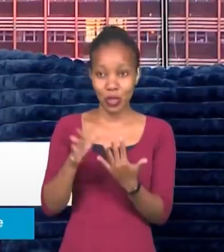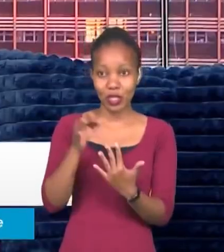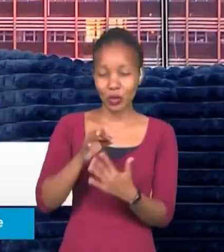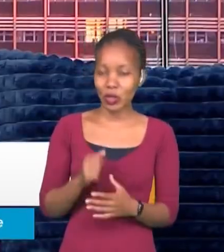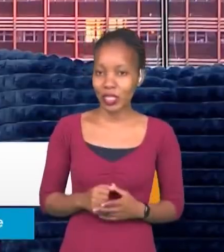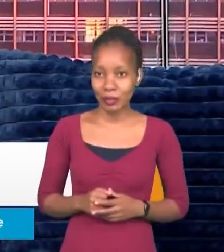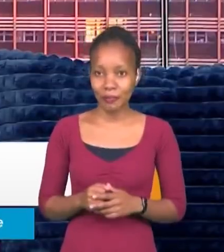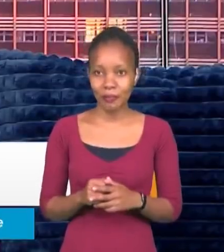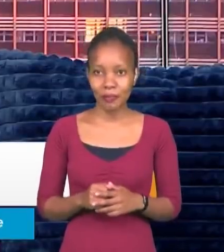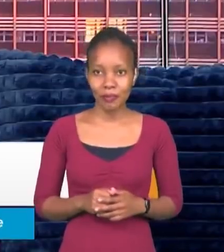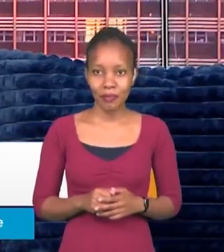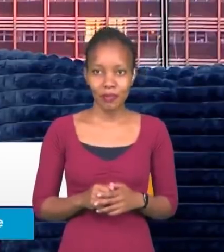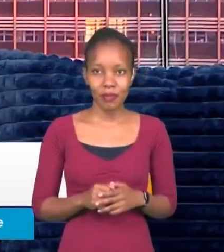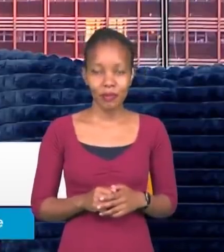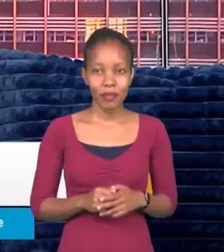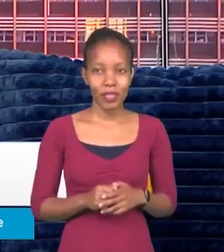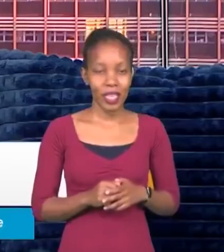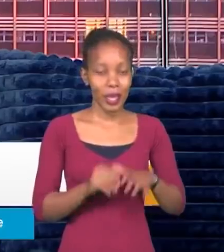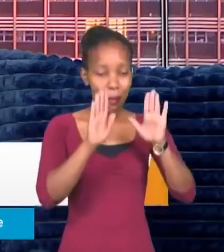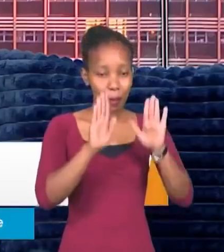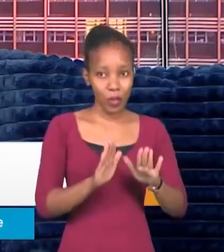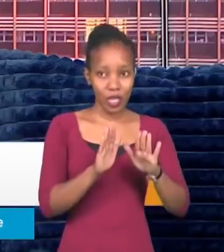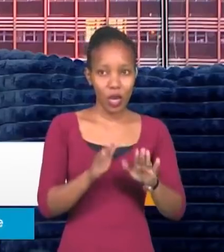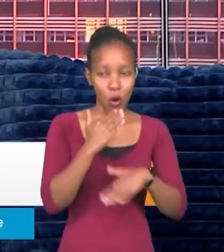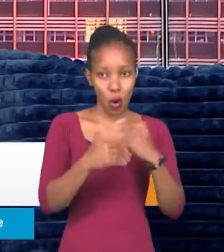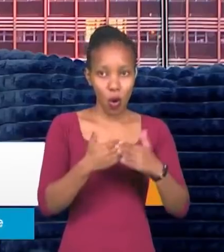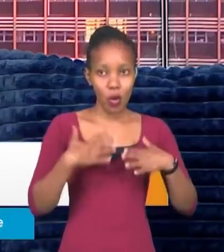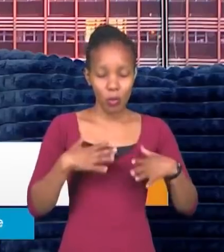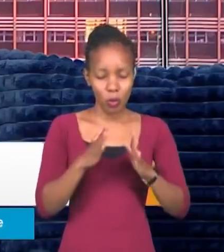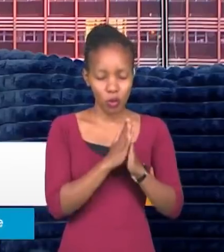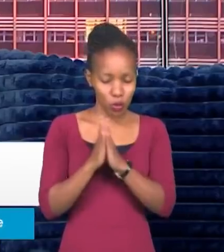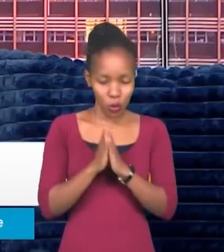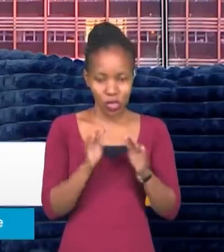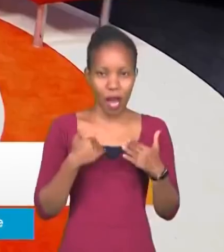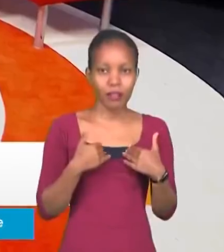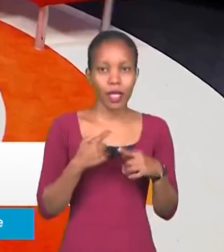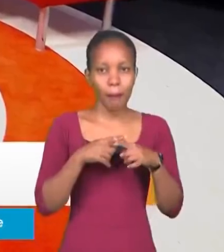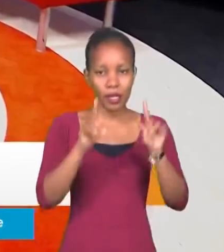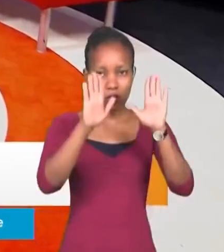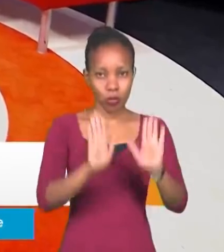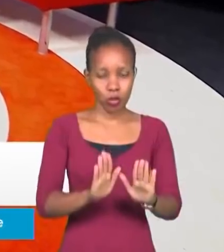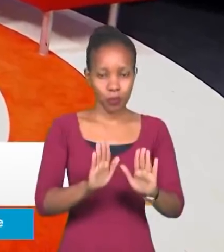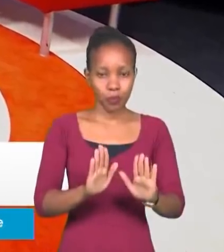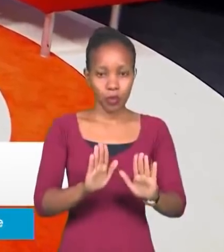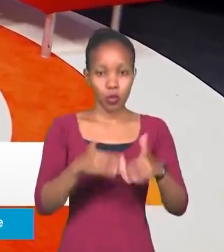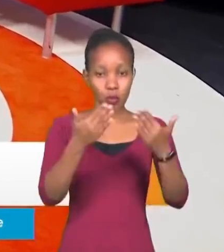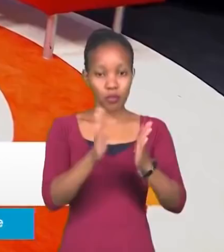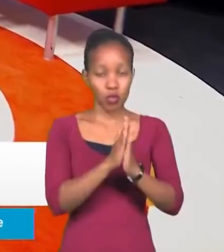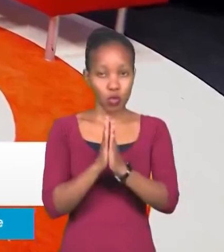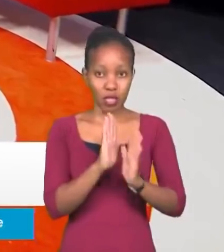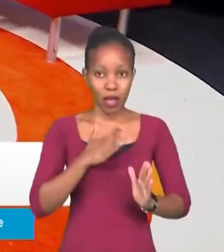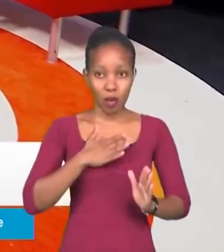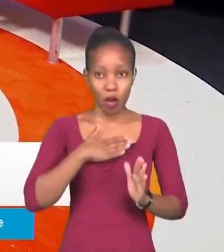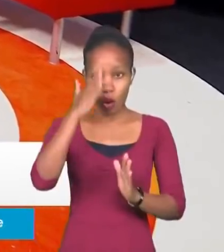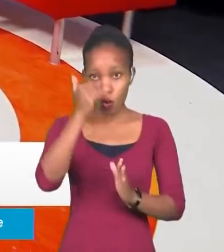I realize that it's important for us, and everyone has a story. Yeah. It's important for us to tell our stories. Yeah. Because